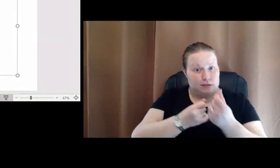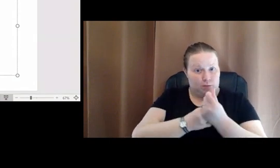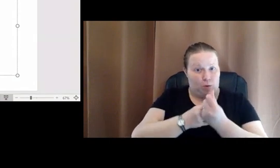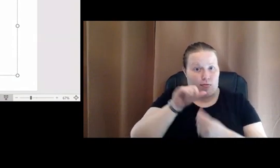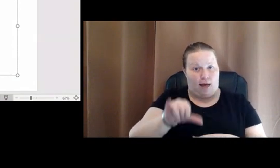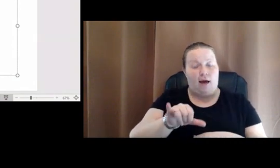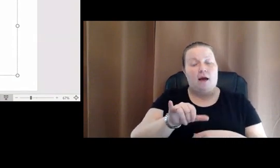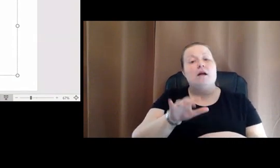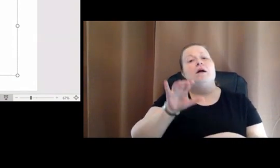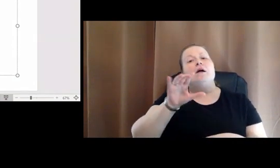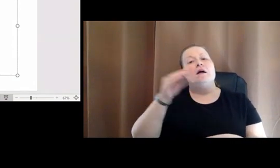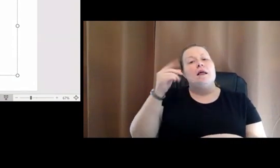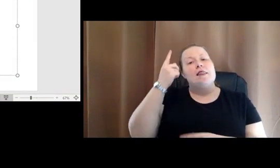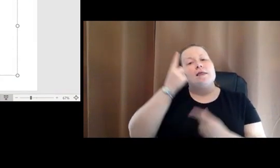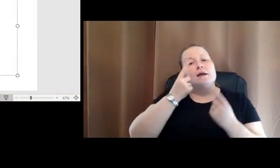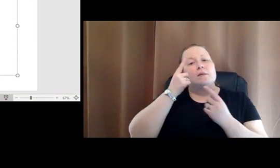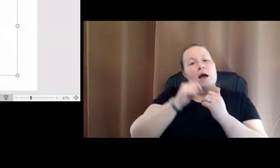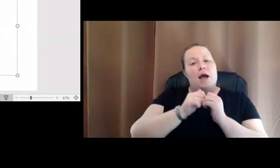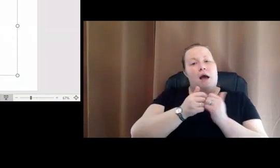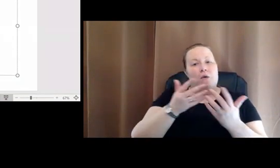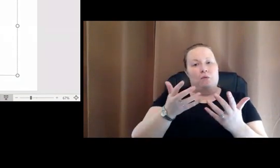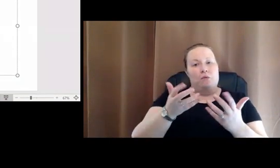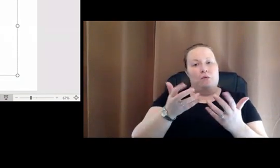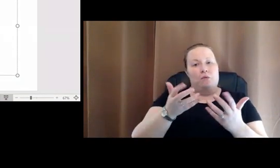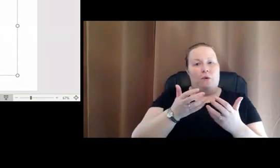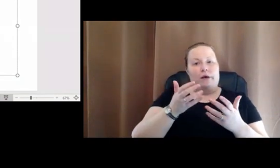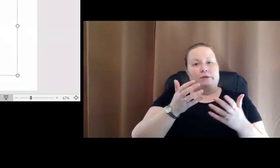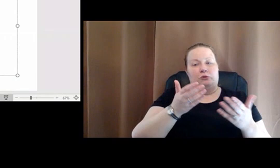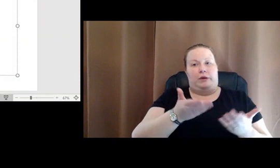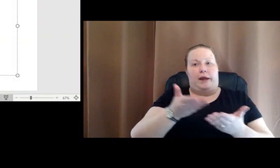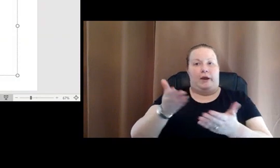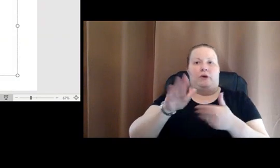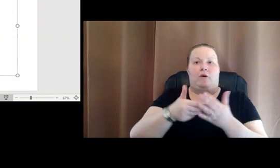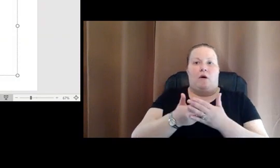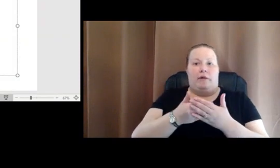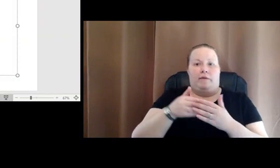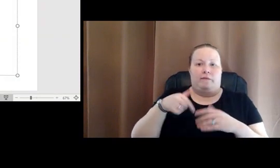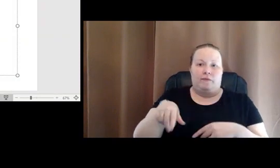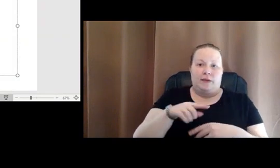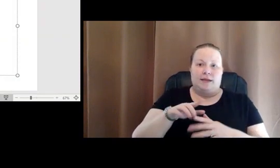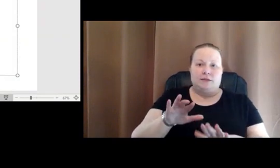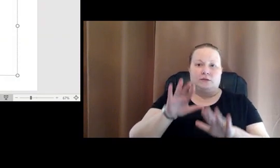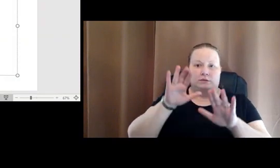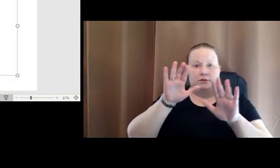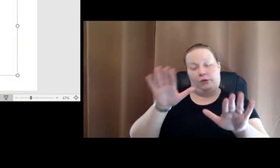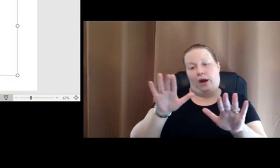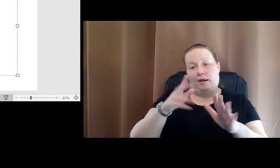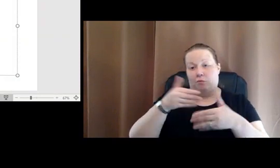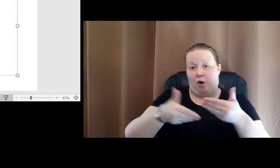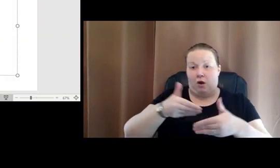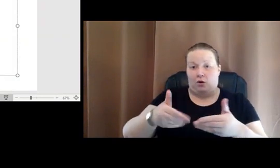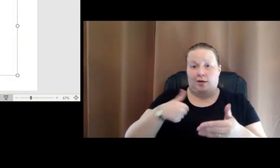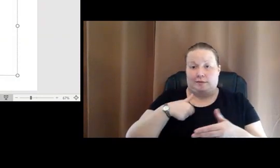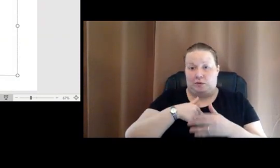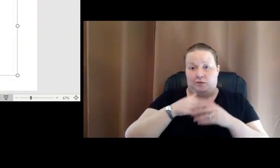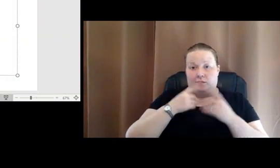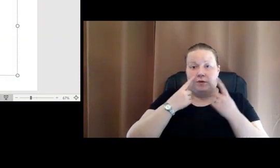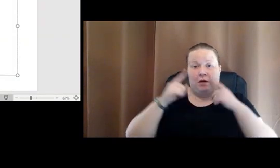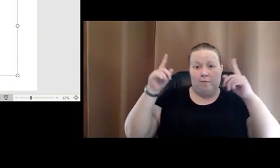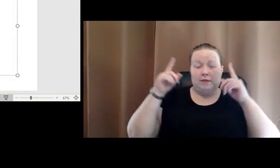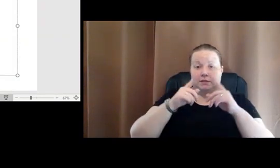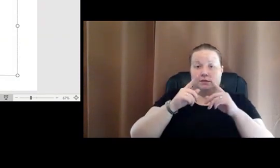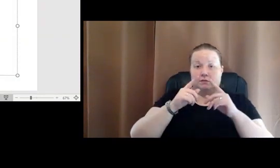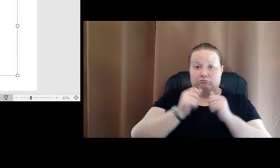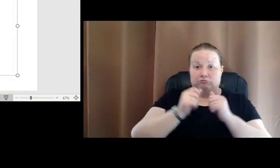and think about how we want to carry all of these great, progress that we've accomplished together forward, and